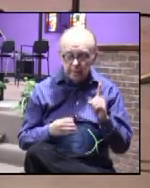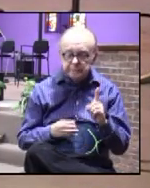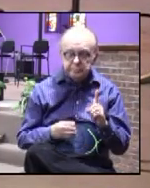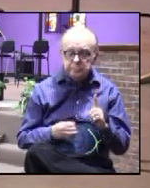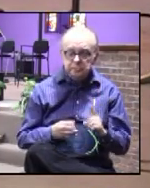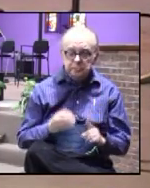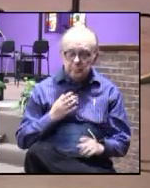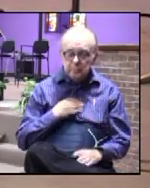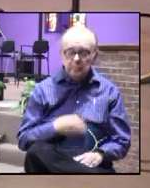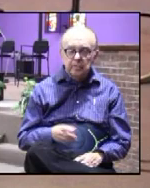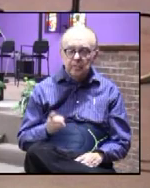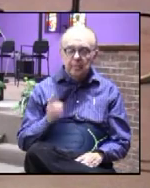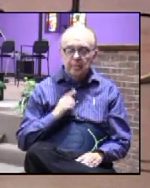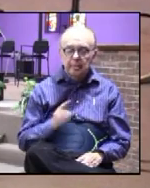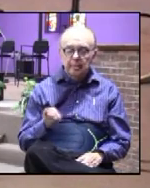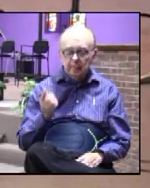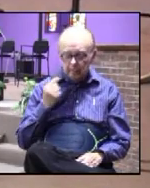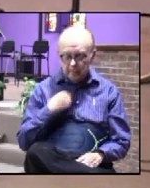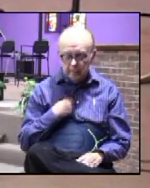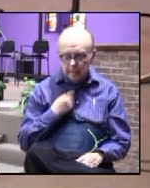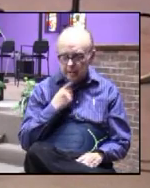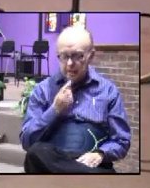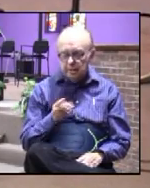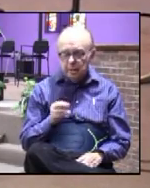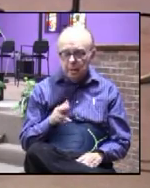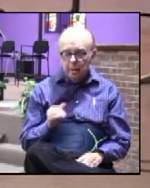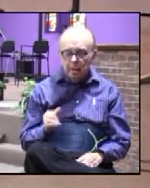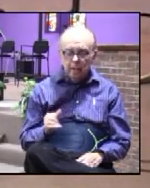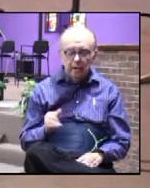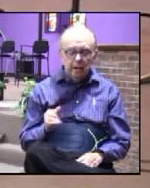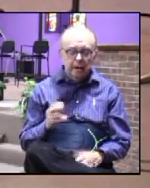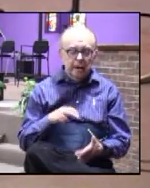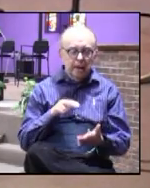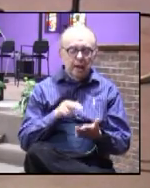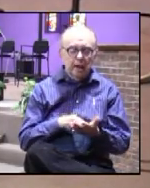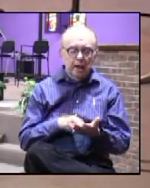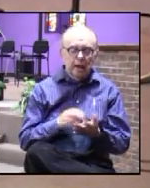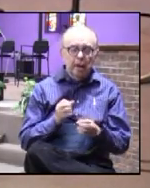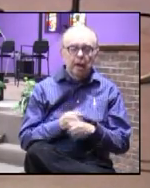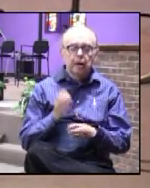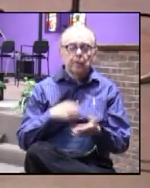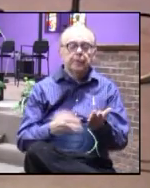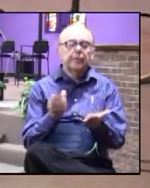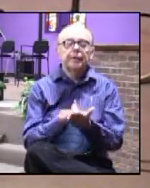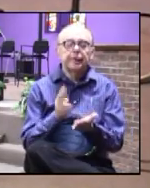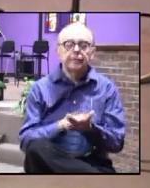desire? Your desire is for me to tell Mary to get up and get in the kitchen.